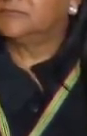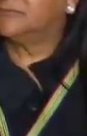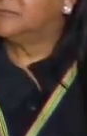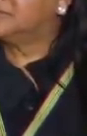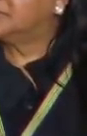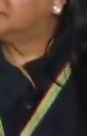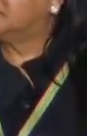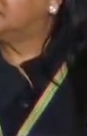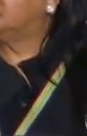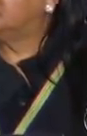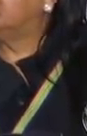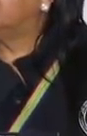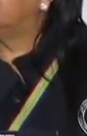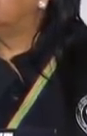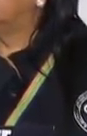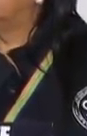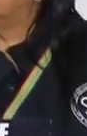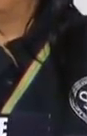we have